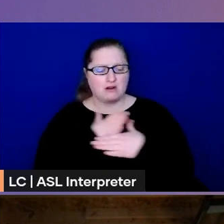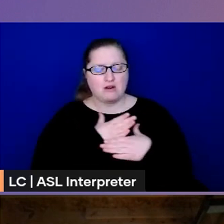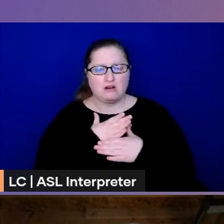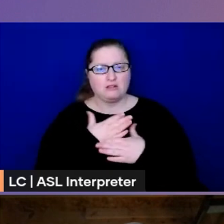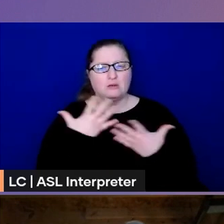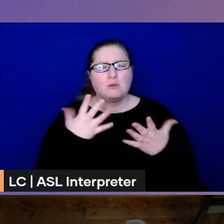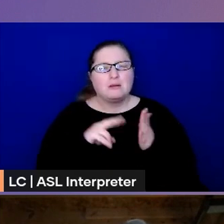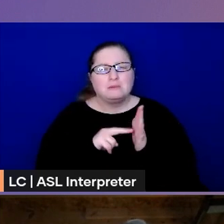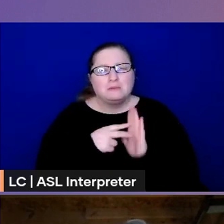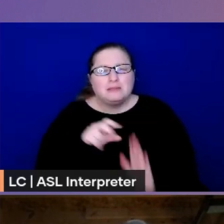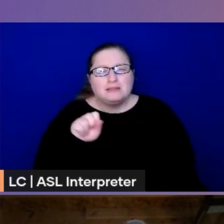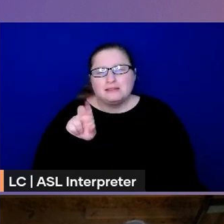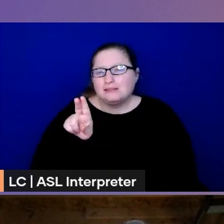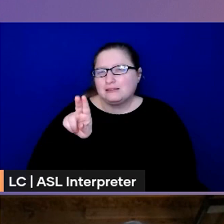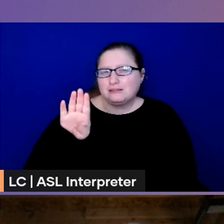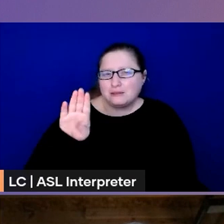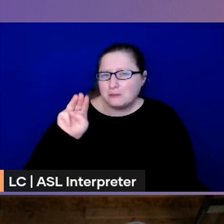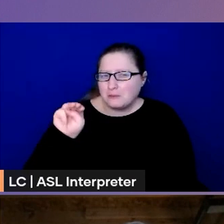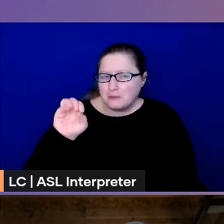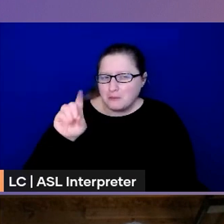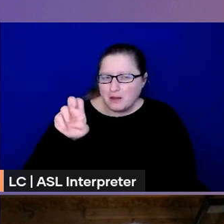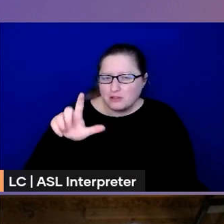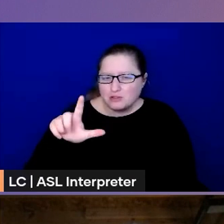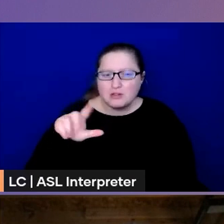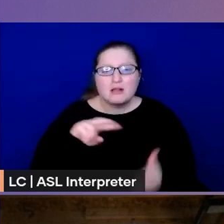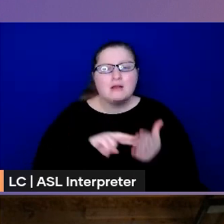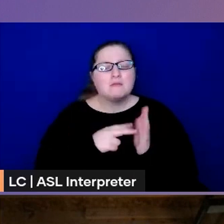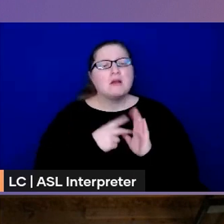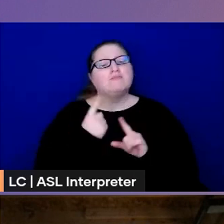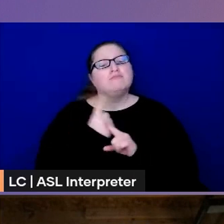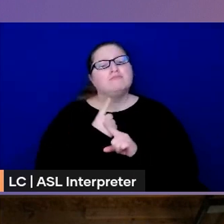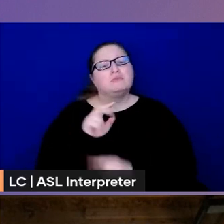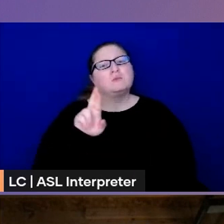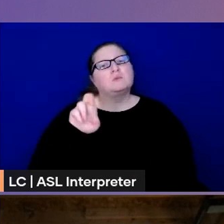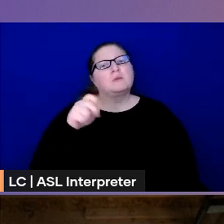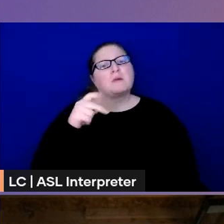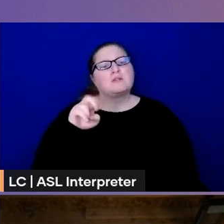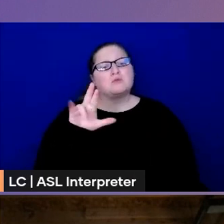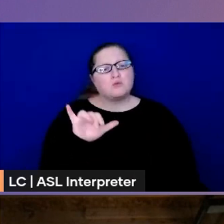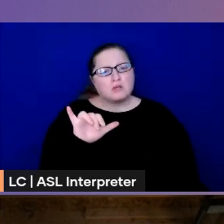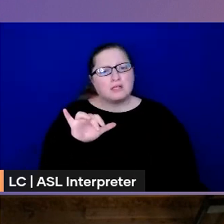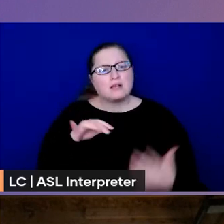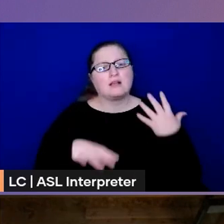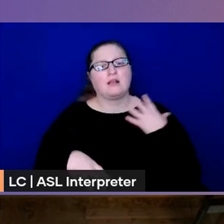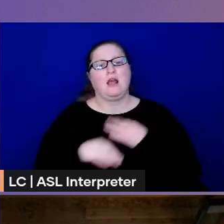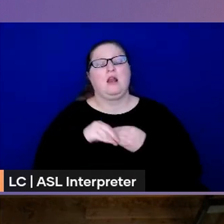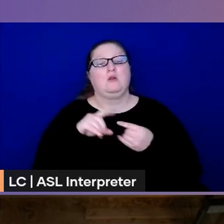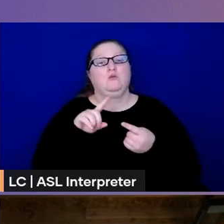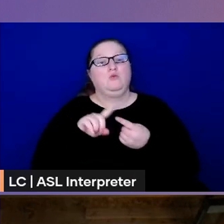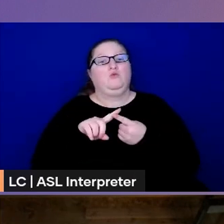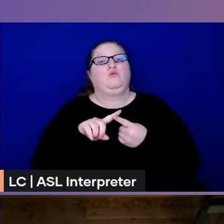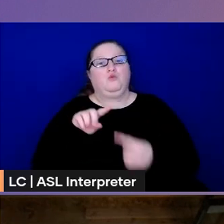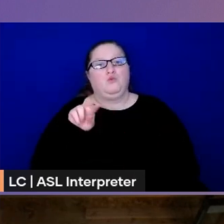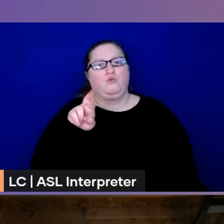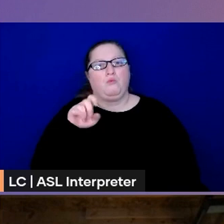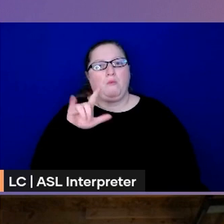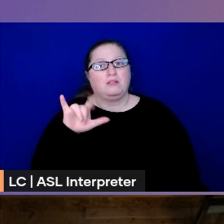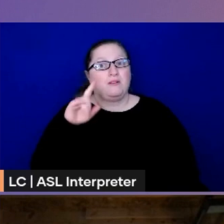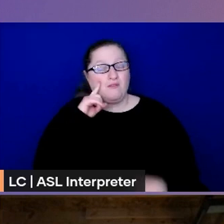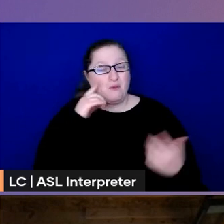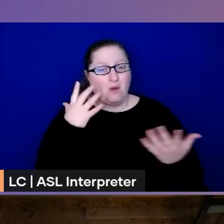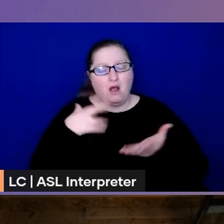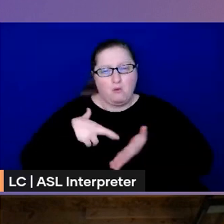is a submodule? It's a regular repository, and it's added to your repository that you're using it in as